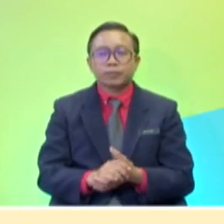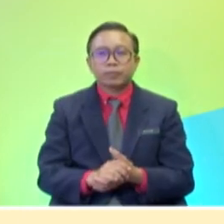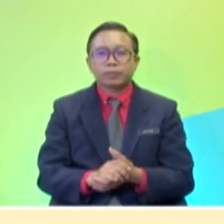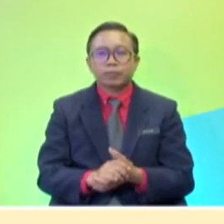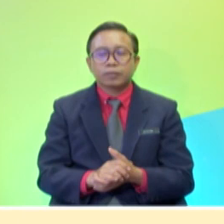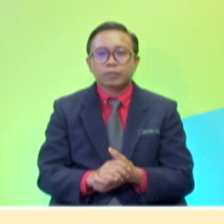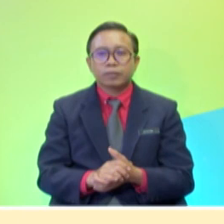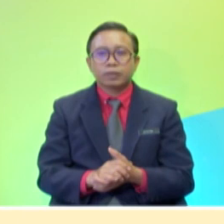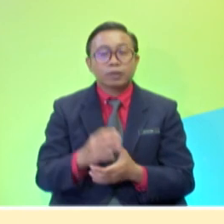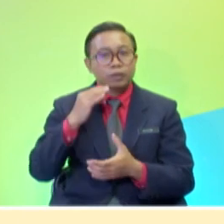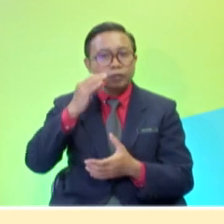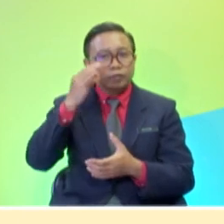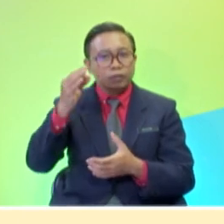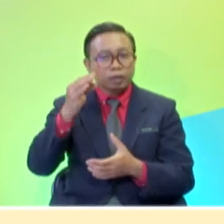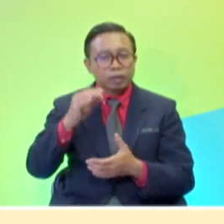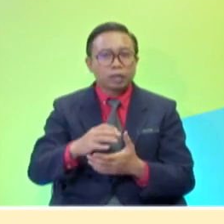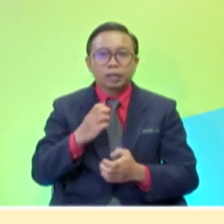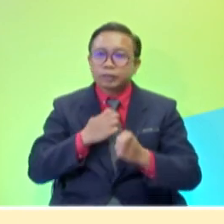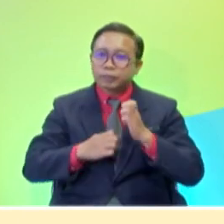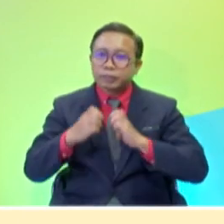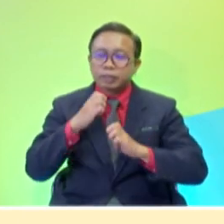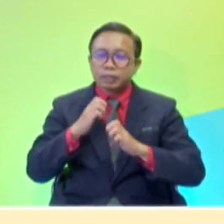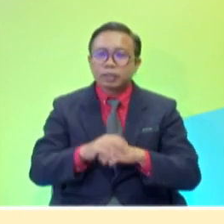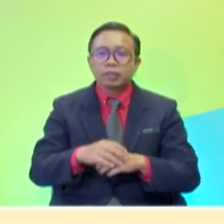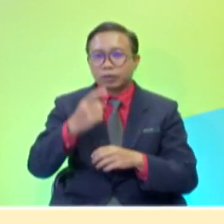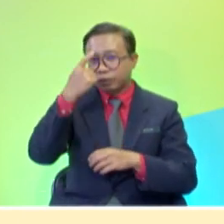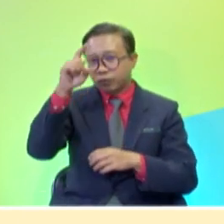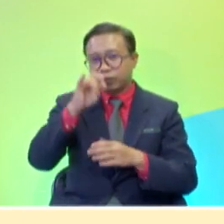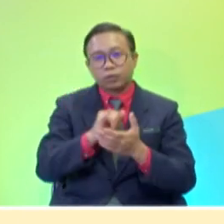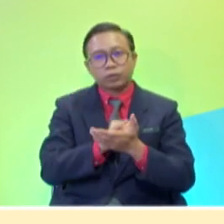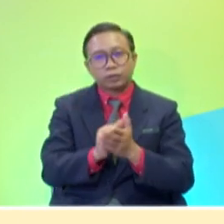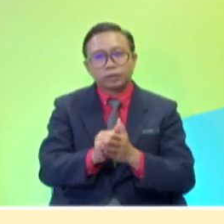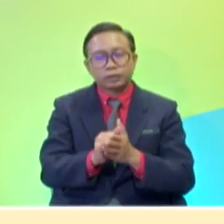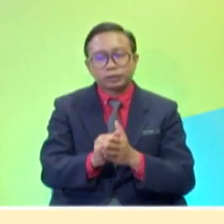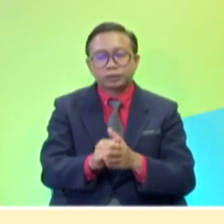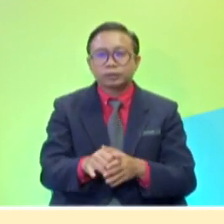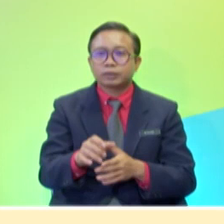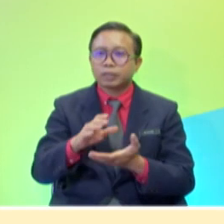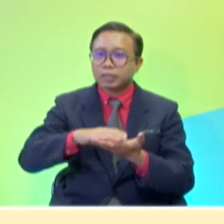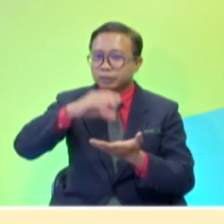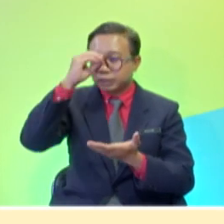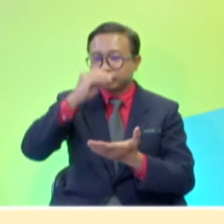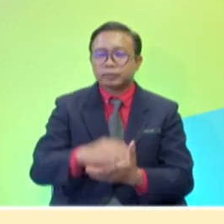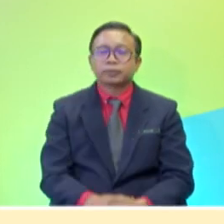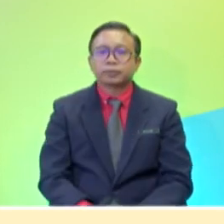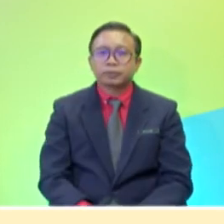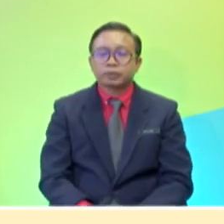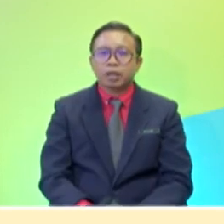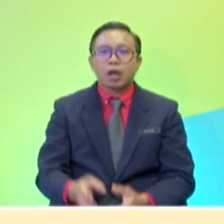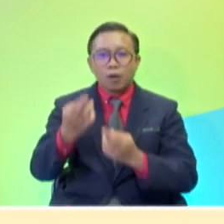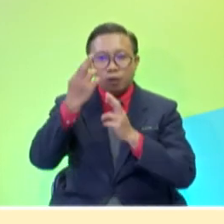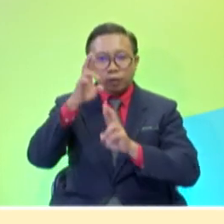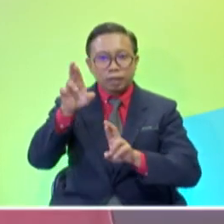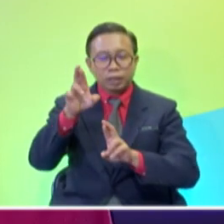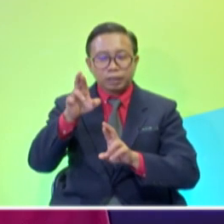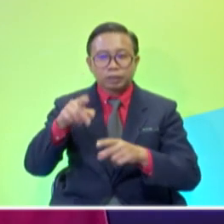it's a really fun experience to have for this work. All right, wonderful. So you are ready and raring